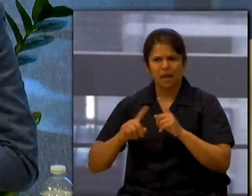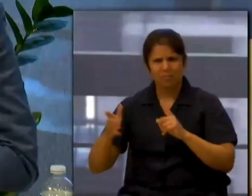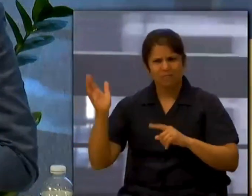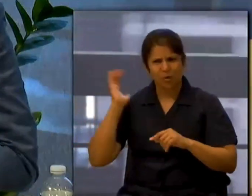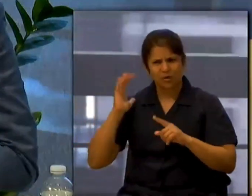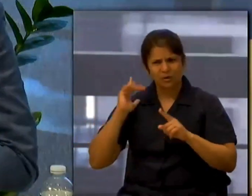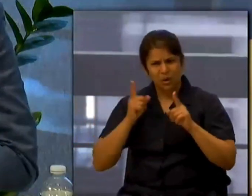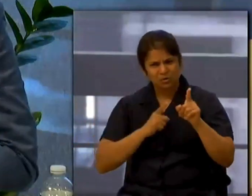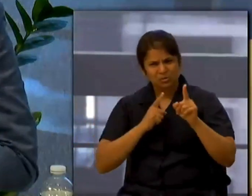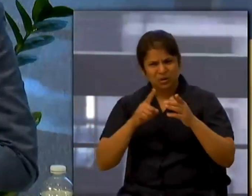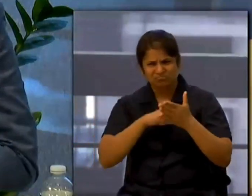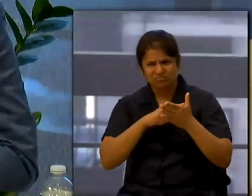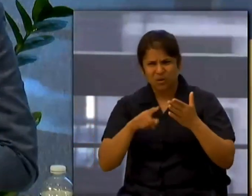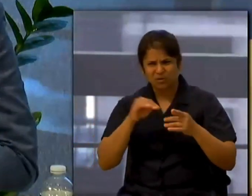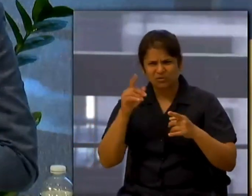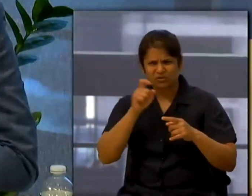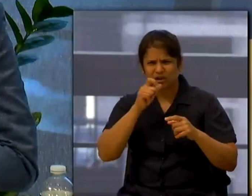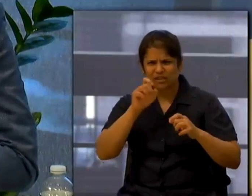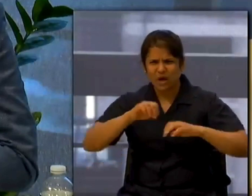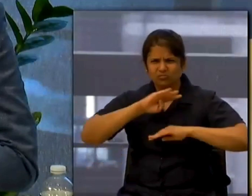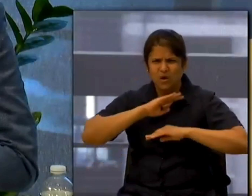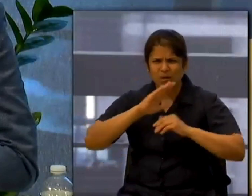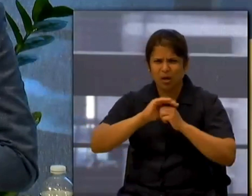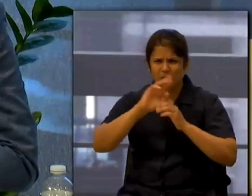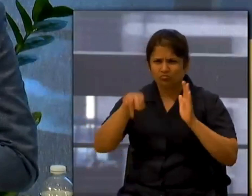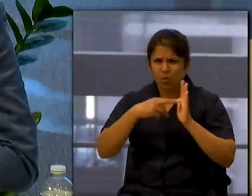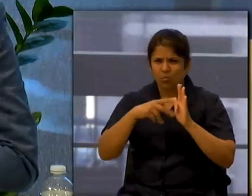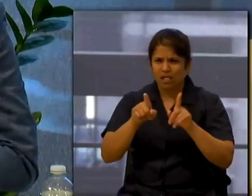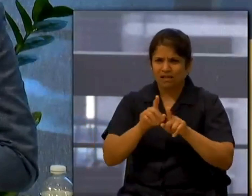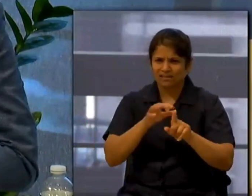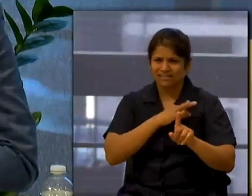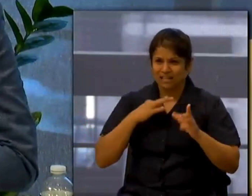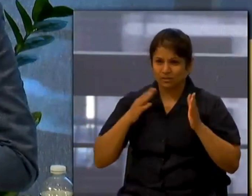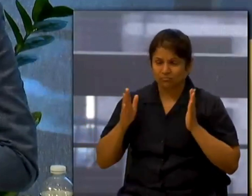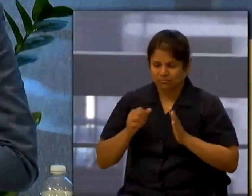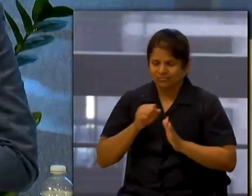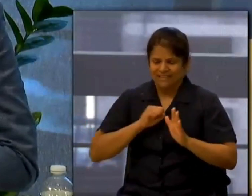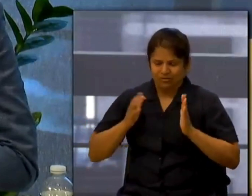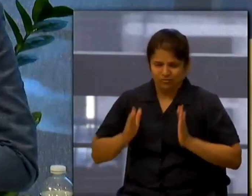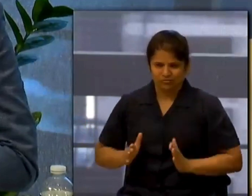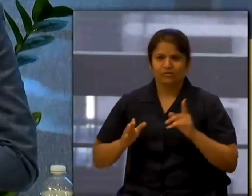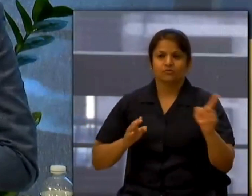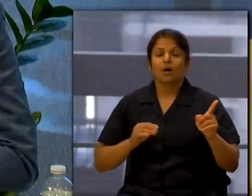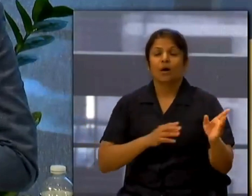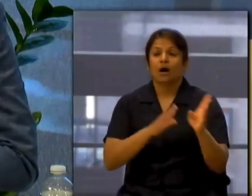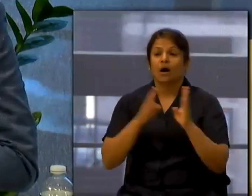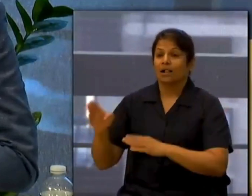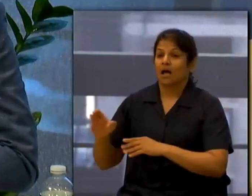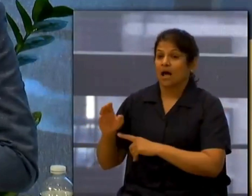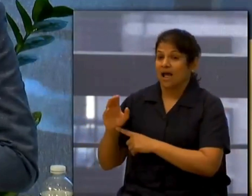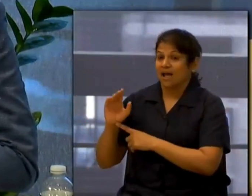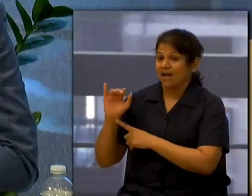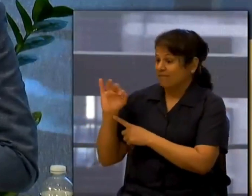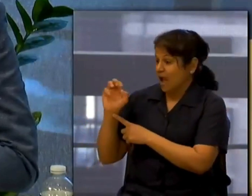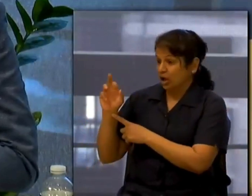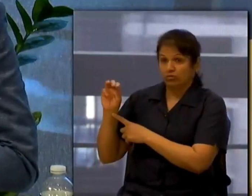not fulfilling her duties as a senator. Senator John Fetterman of Pennsylvania, who suffered a